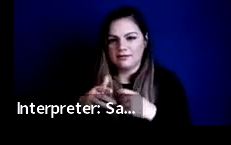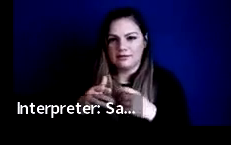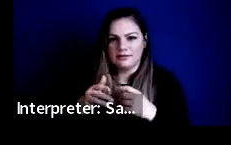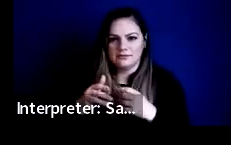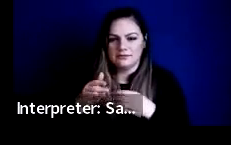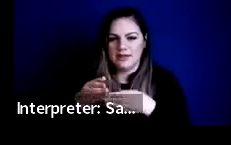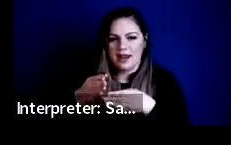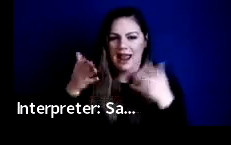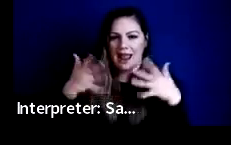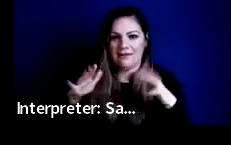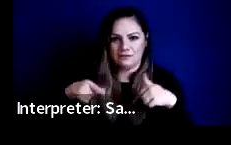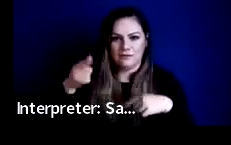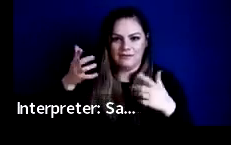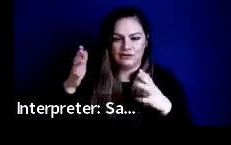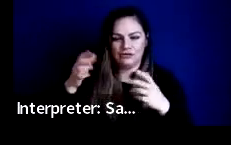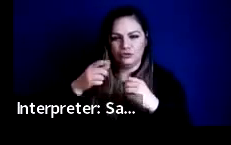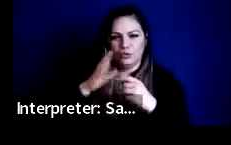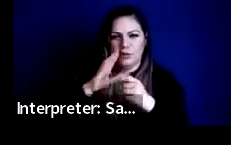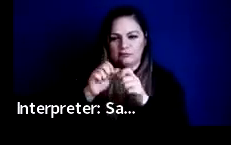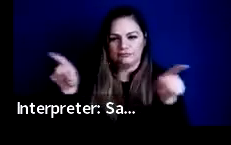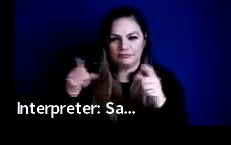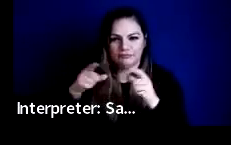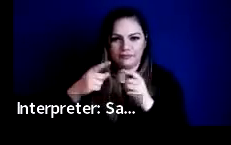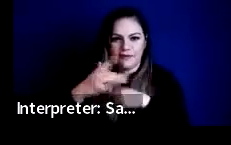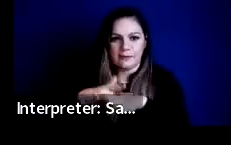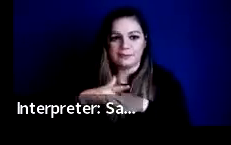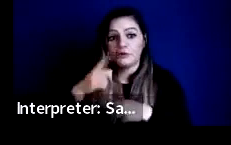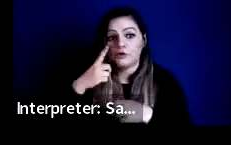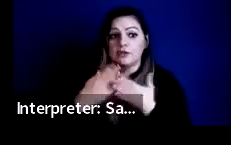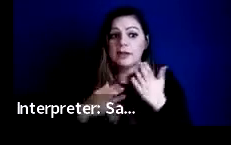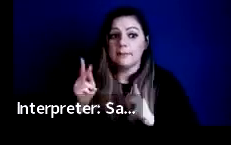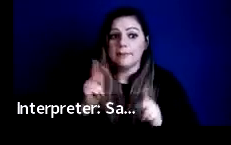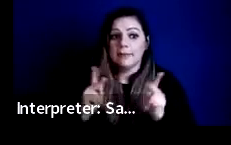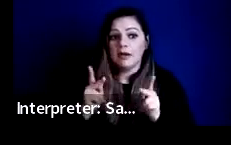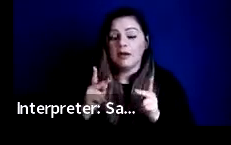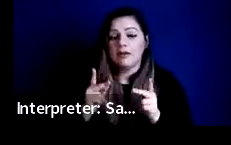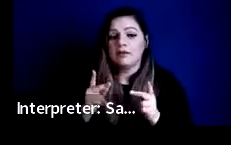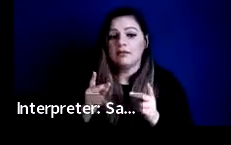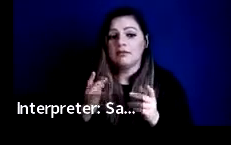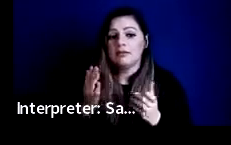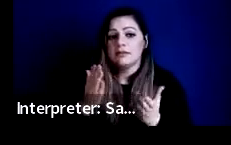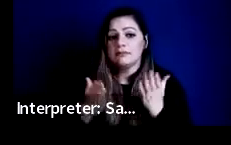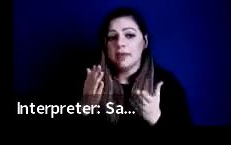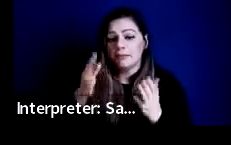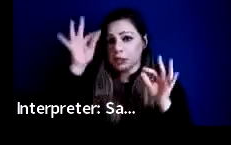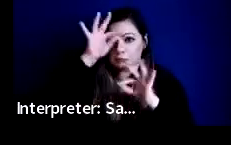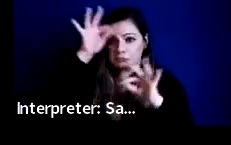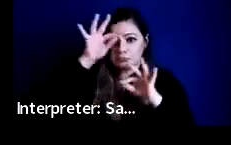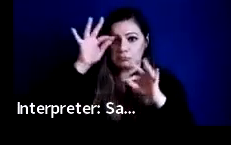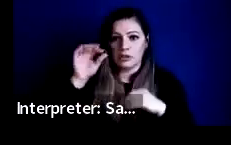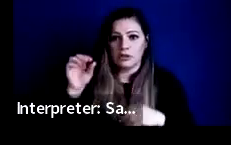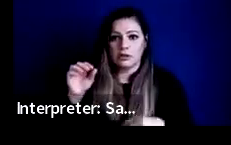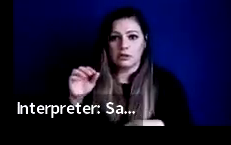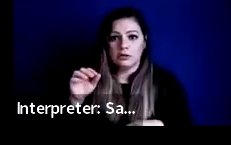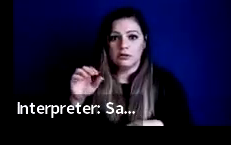So for some people, there might not be an awareness that the opioid epidemic didn't